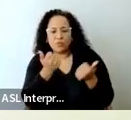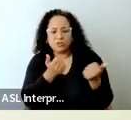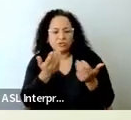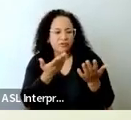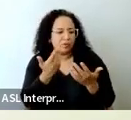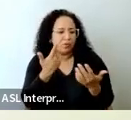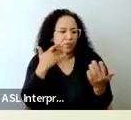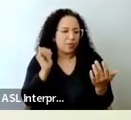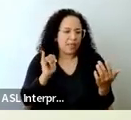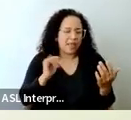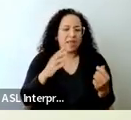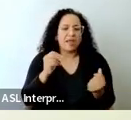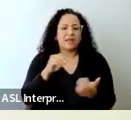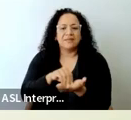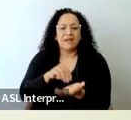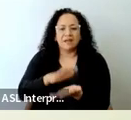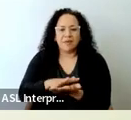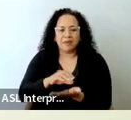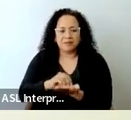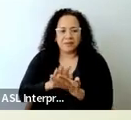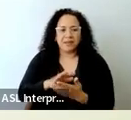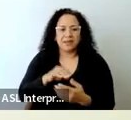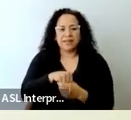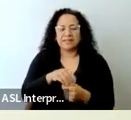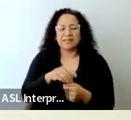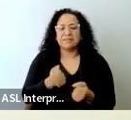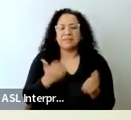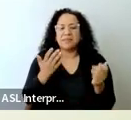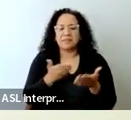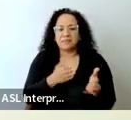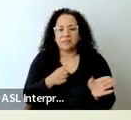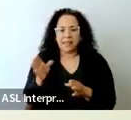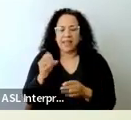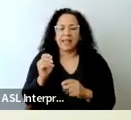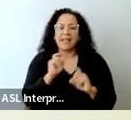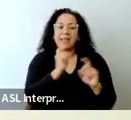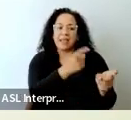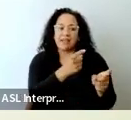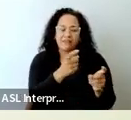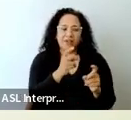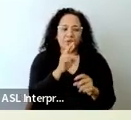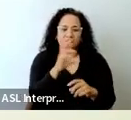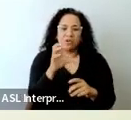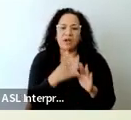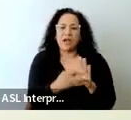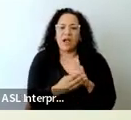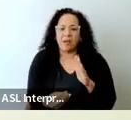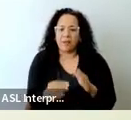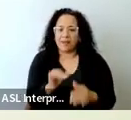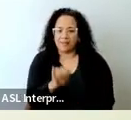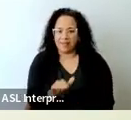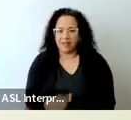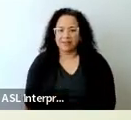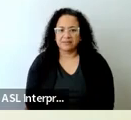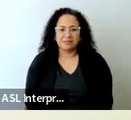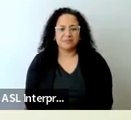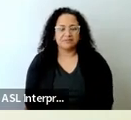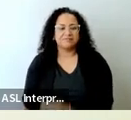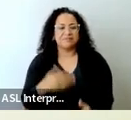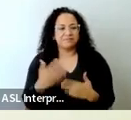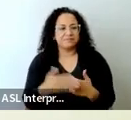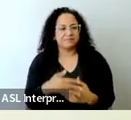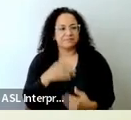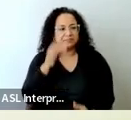like, and documenting that in the spending plan and giving the regional center a copy of the spending plan. Next slide.